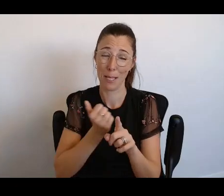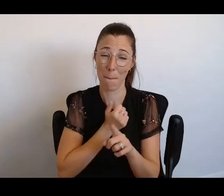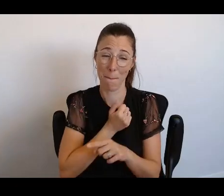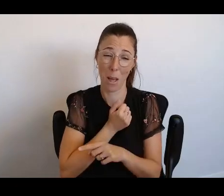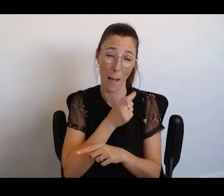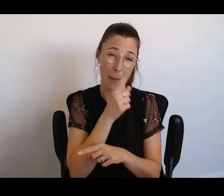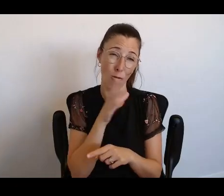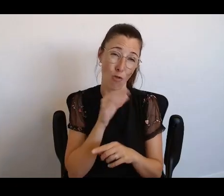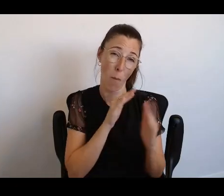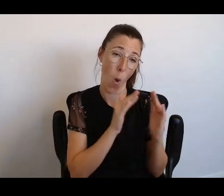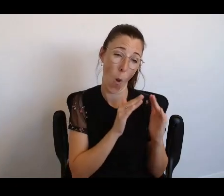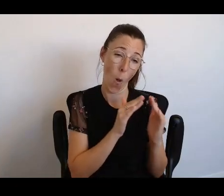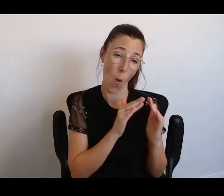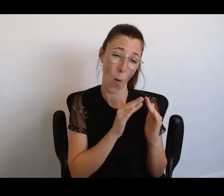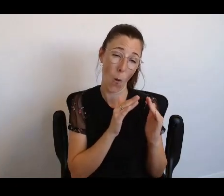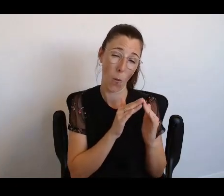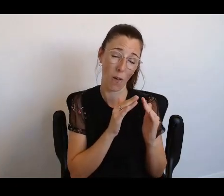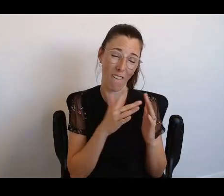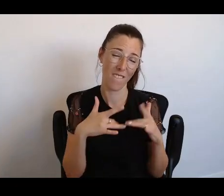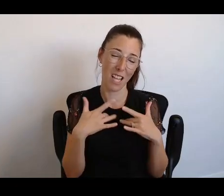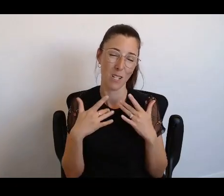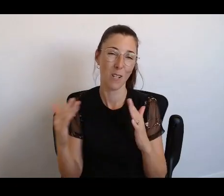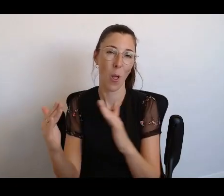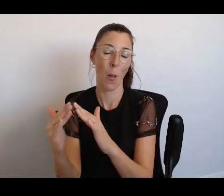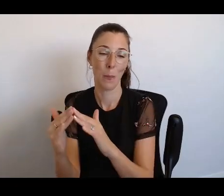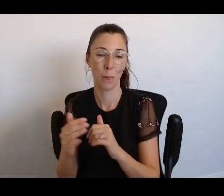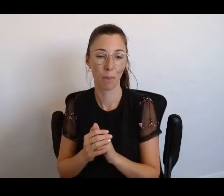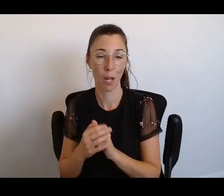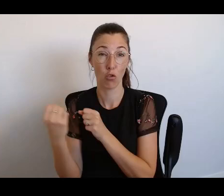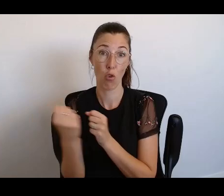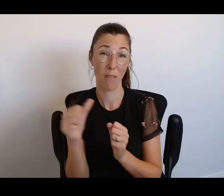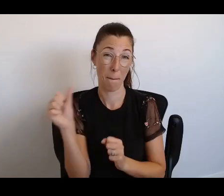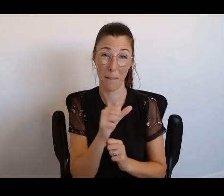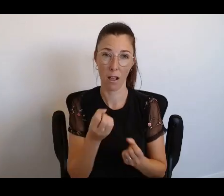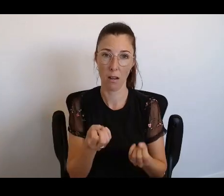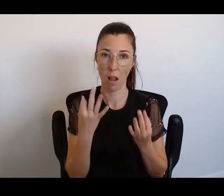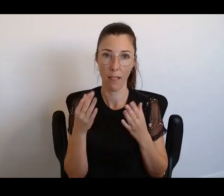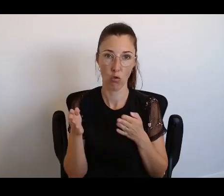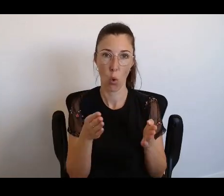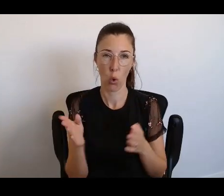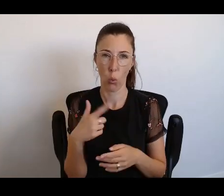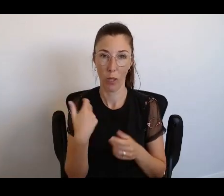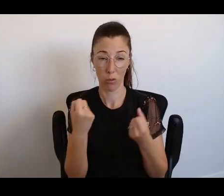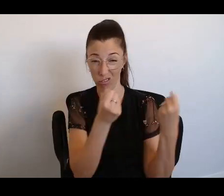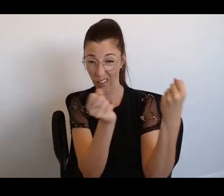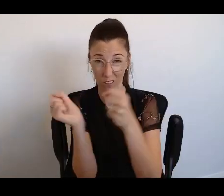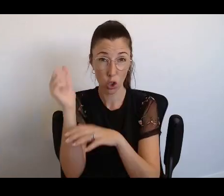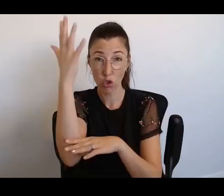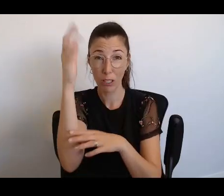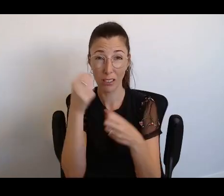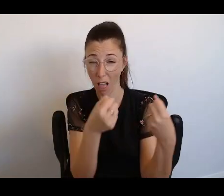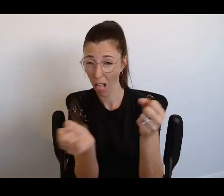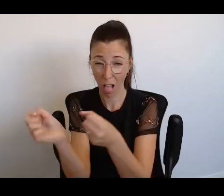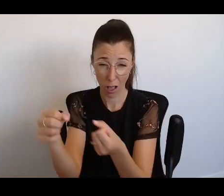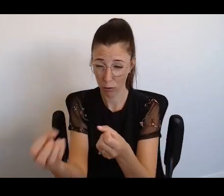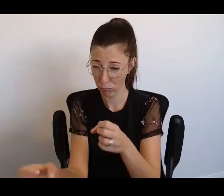what was familiar. Driving back through the desert, there was no road. In fact, we were winding around trees and spinifex, and at one